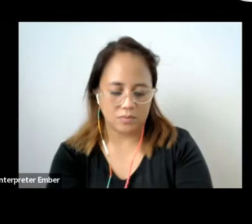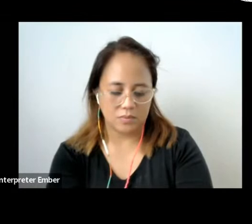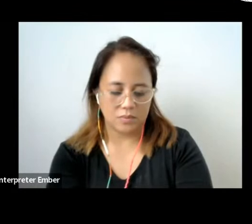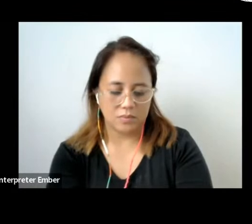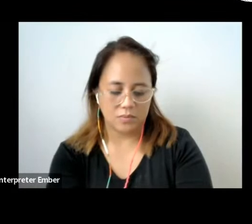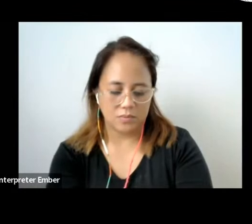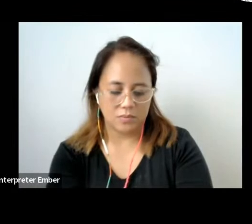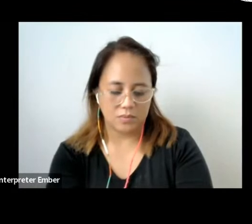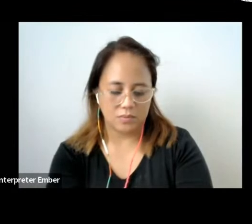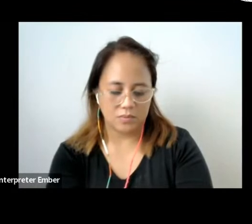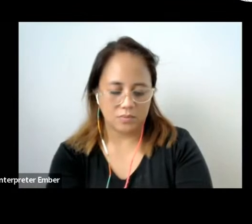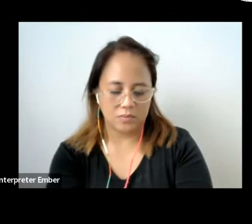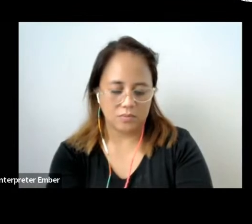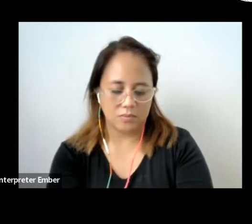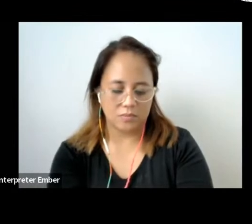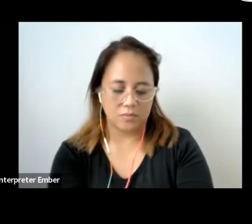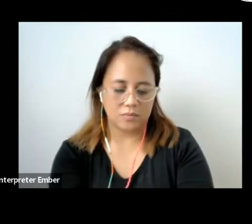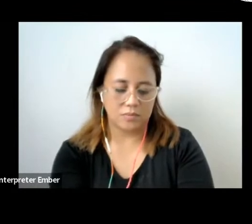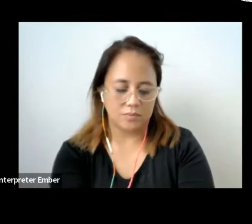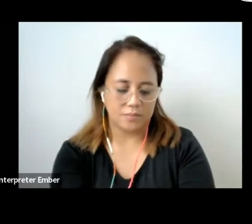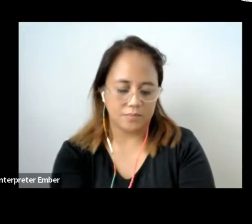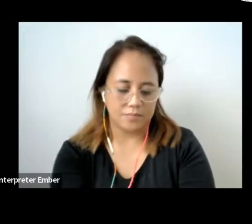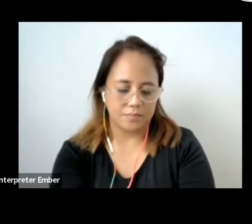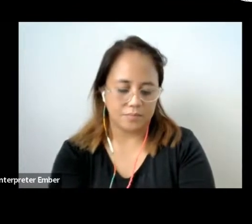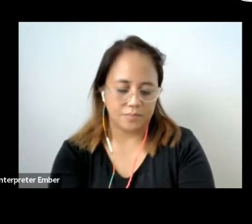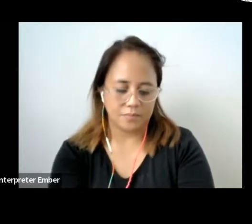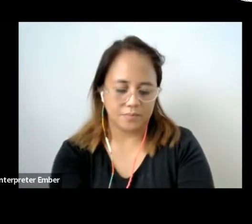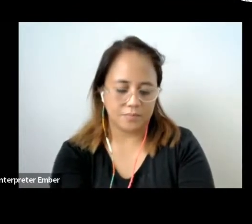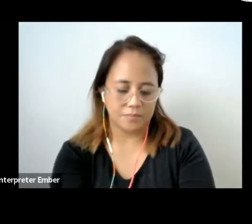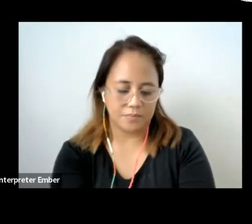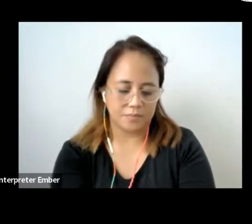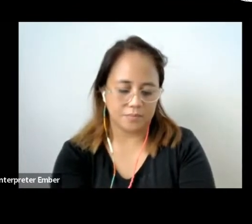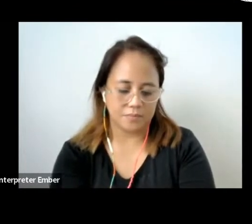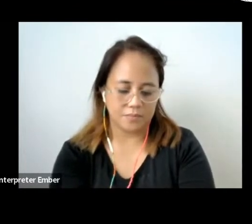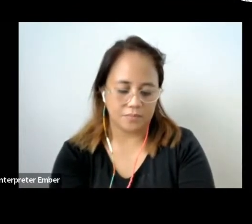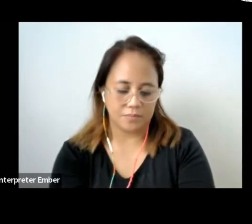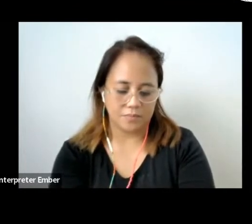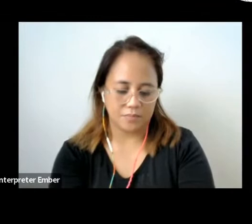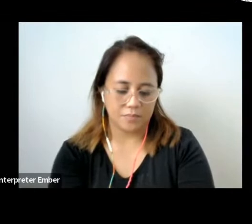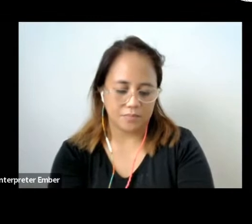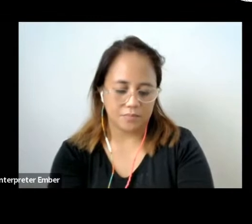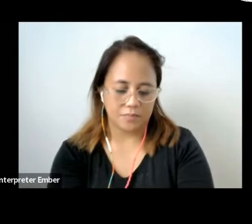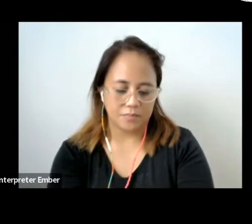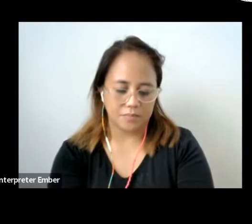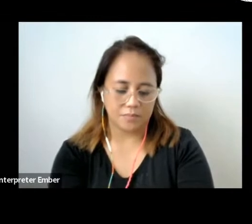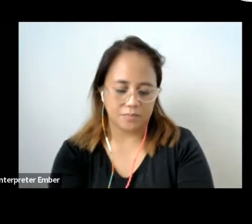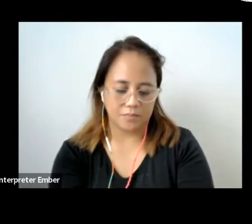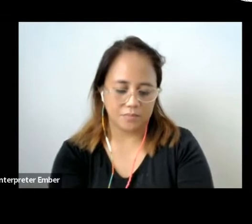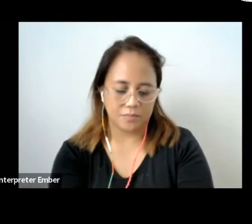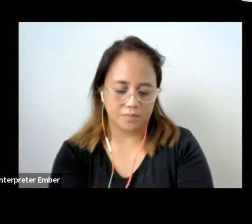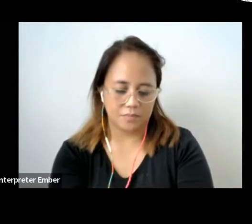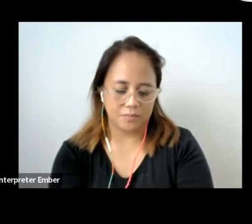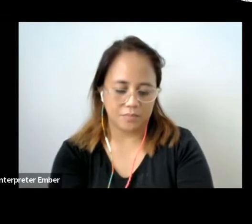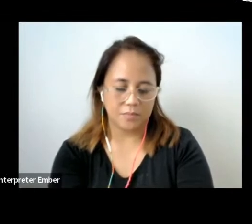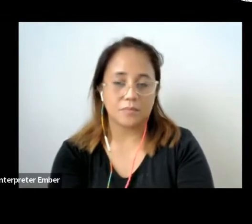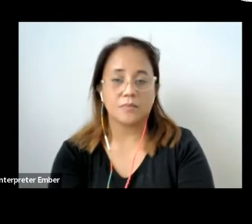Maria Mercedes Arzadon, Movement for Safe, Equitable Quality and Relevant Education.